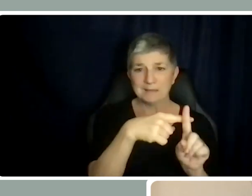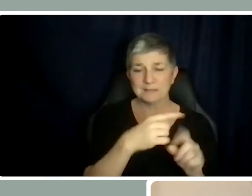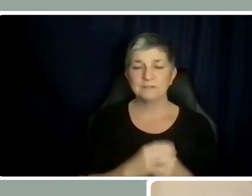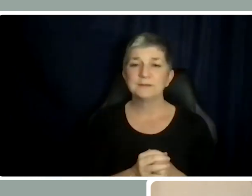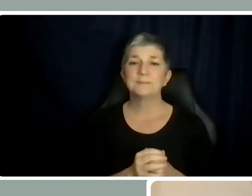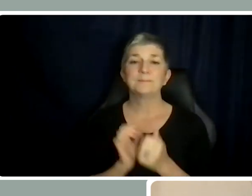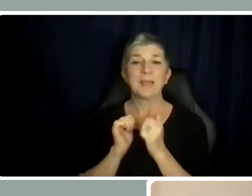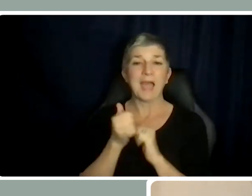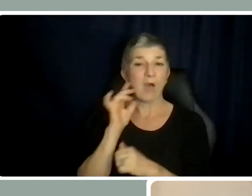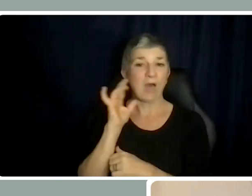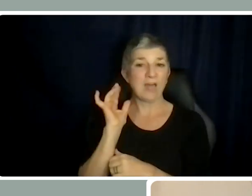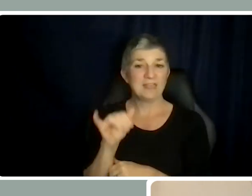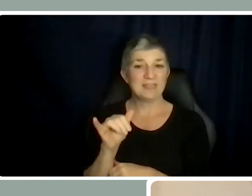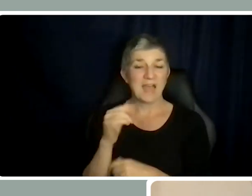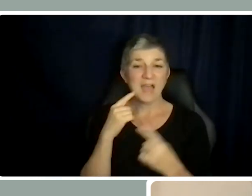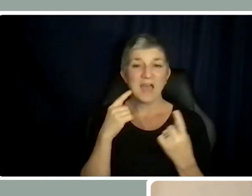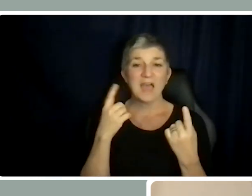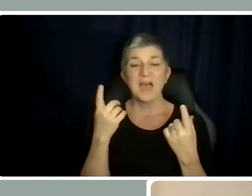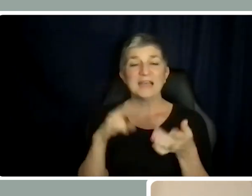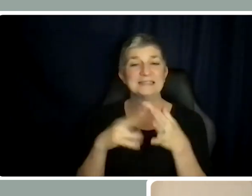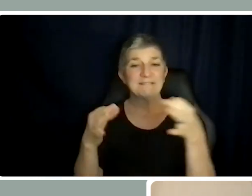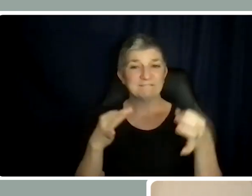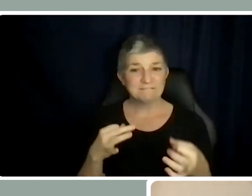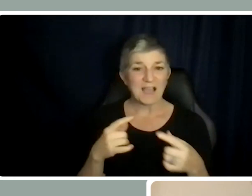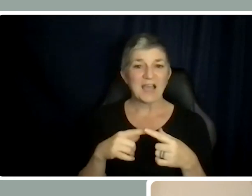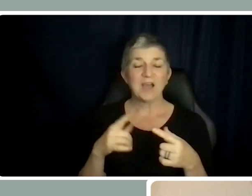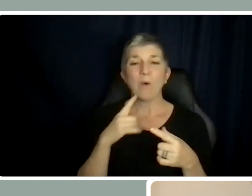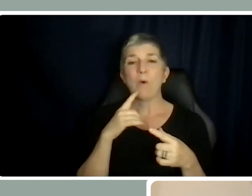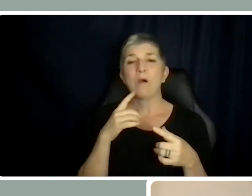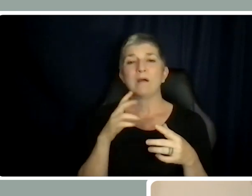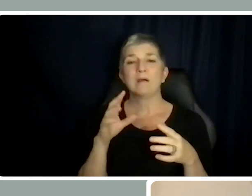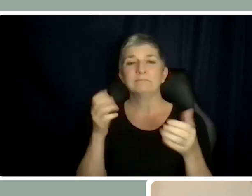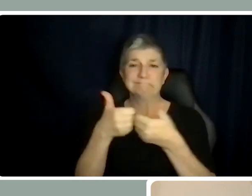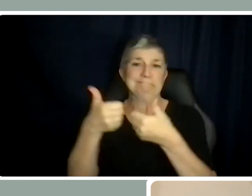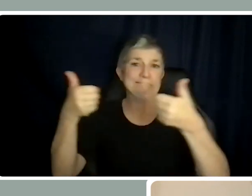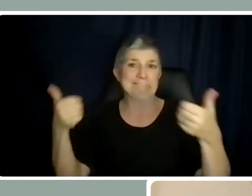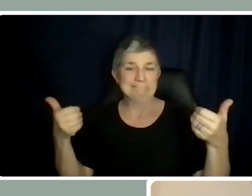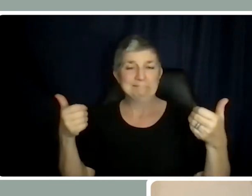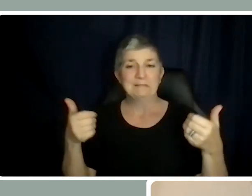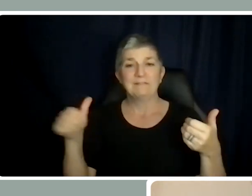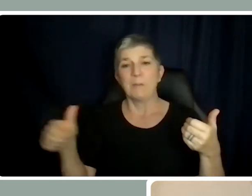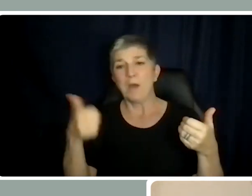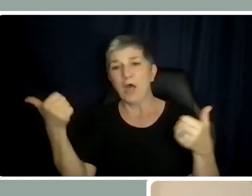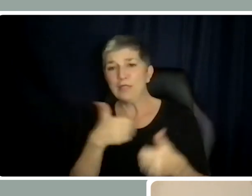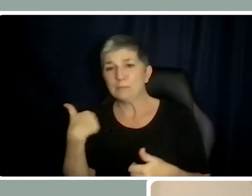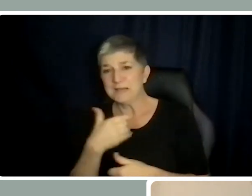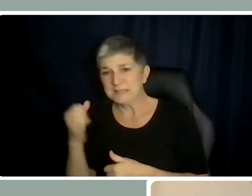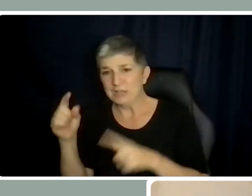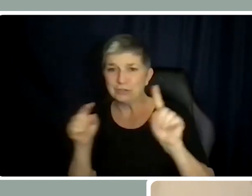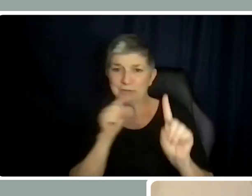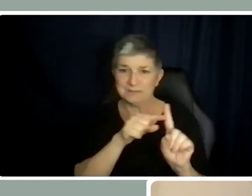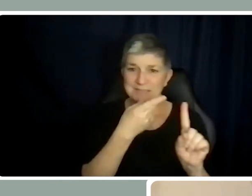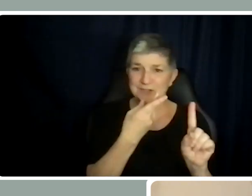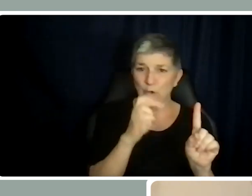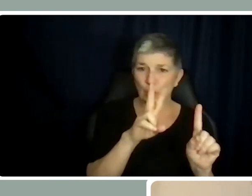that HER2-positive breast cancer is defined or sort of carved out from the rest of breast cancer diagnoses is